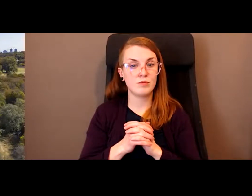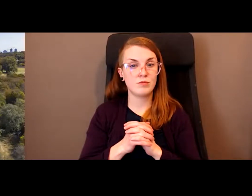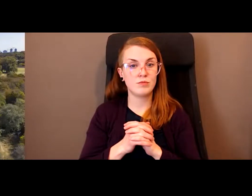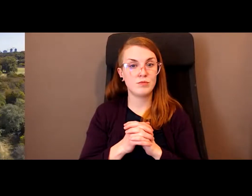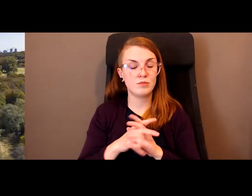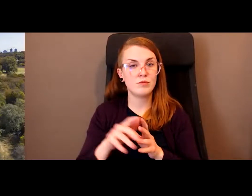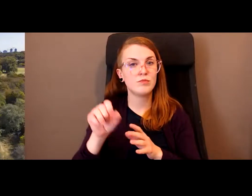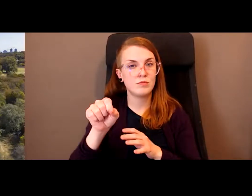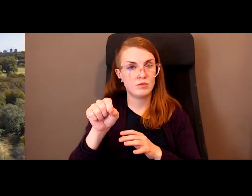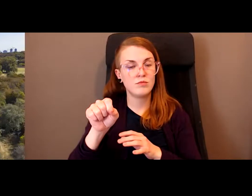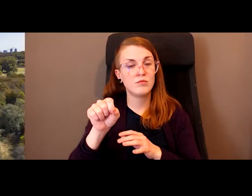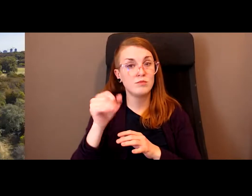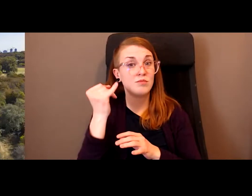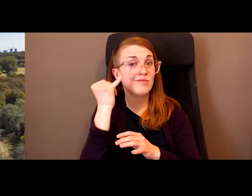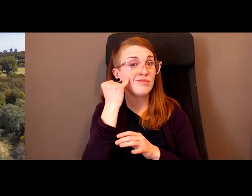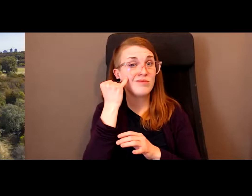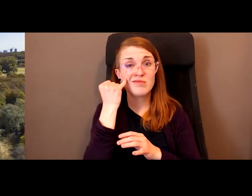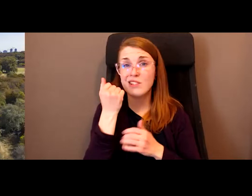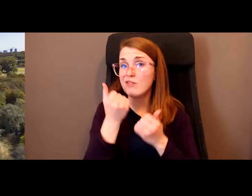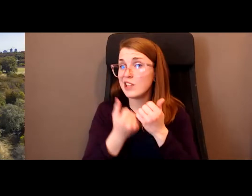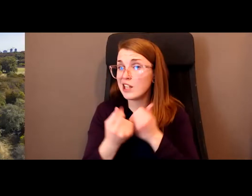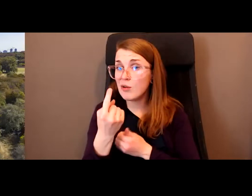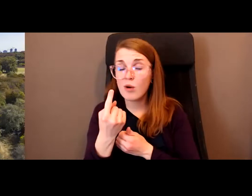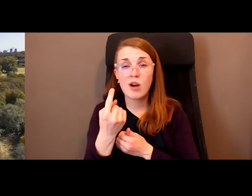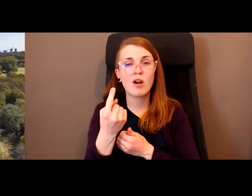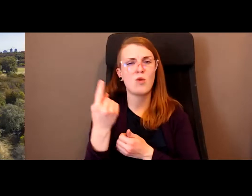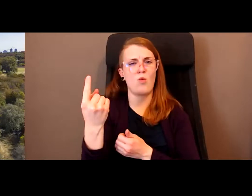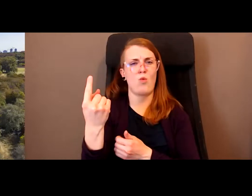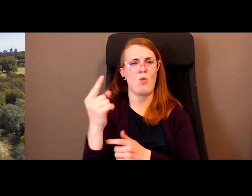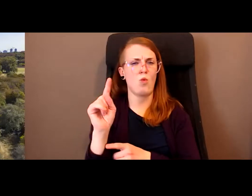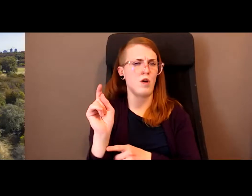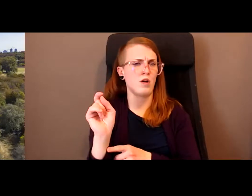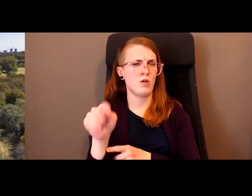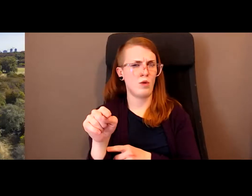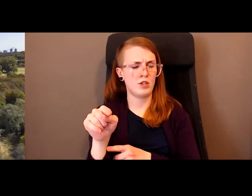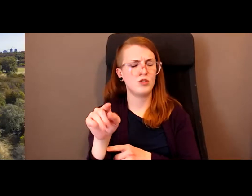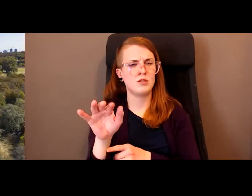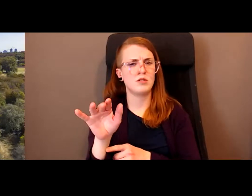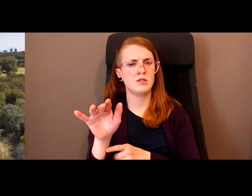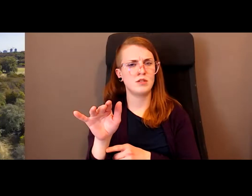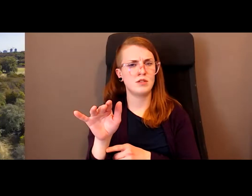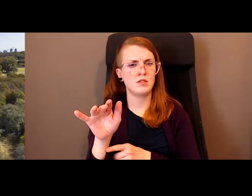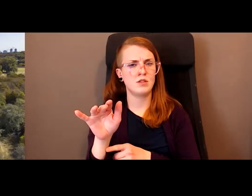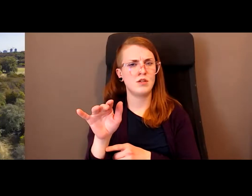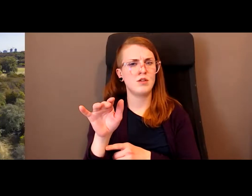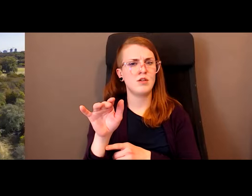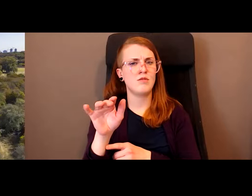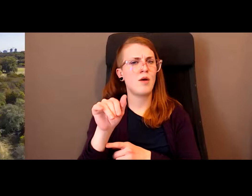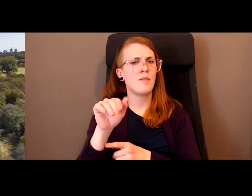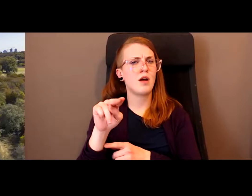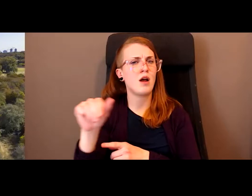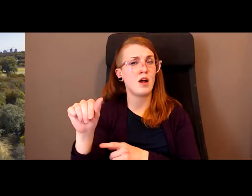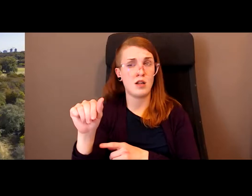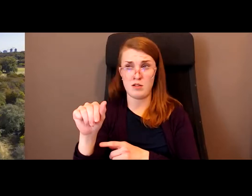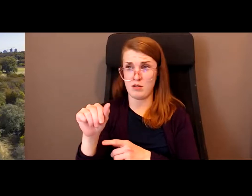Yeah, and then if anybody has any, one of the questions from Anna or Anna, is it safe to